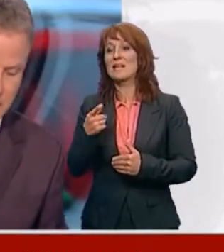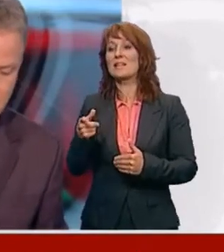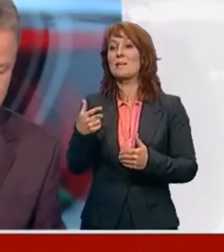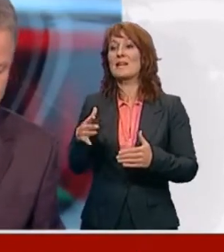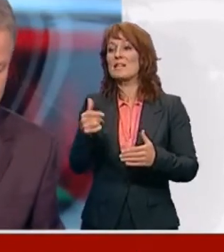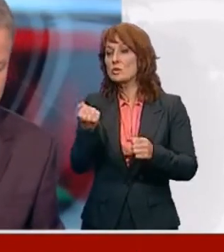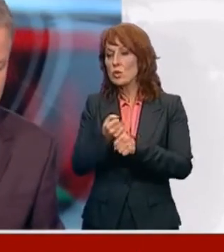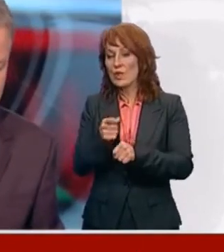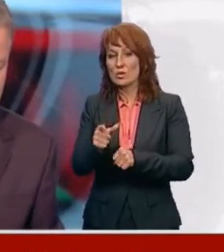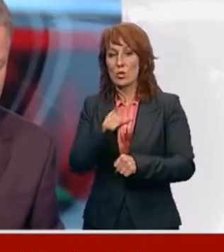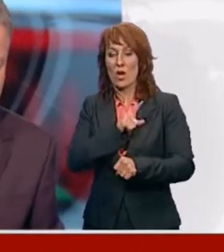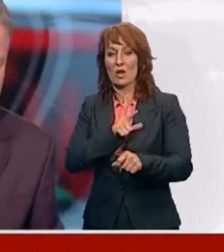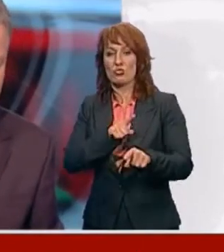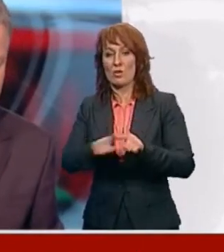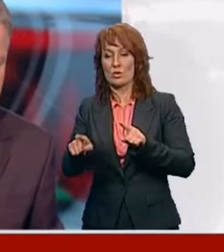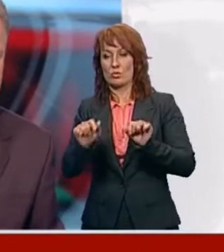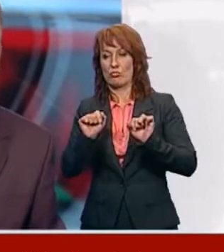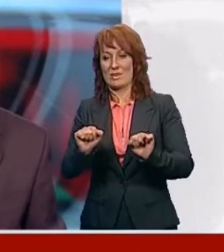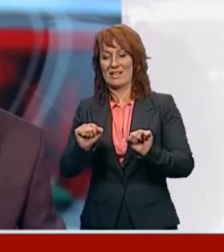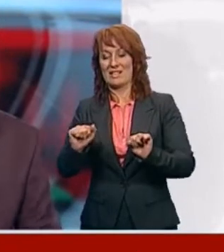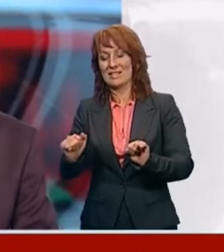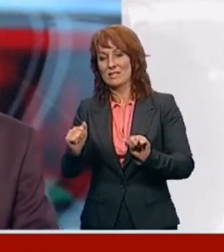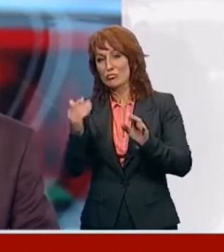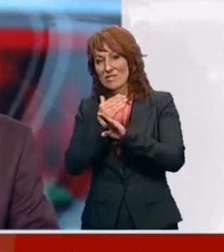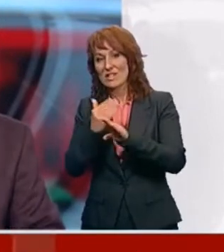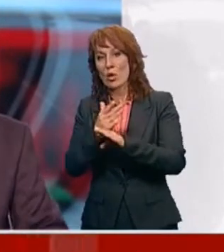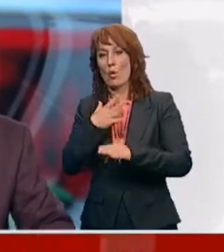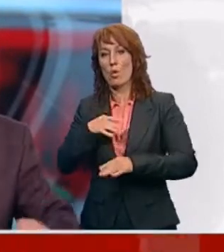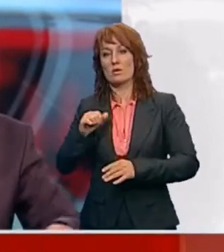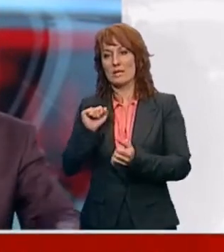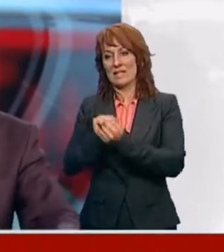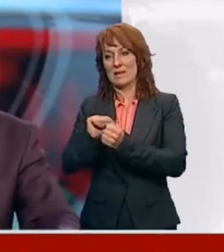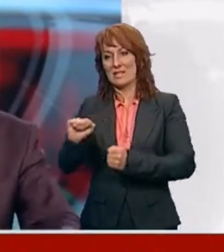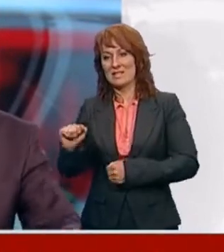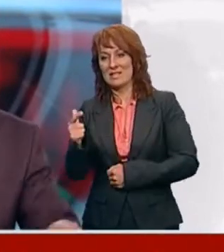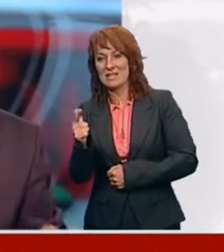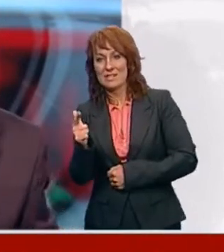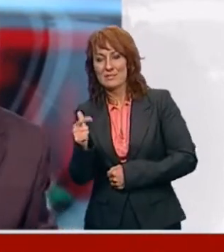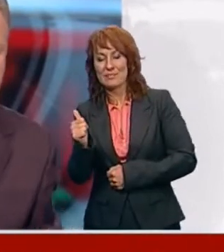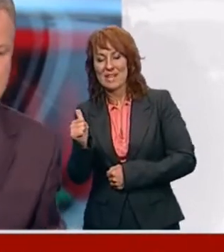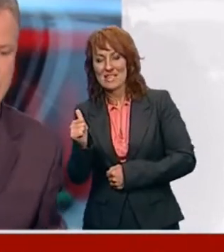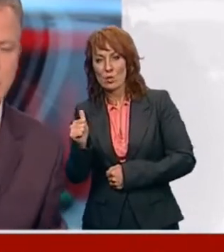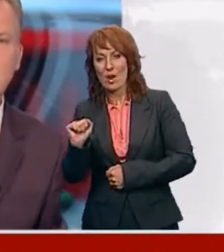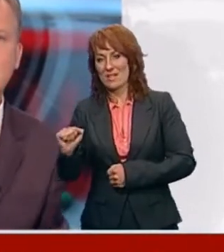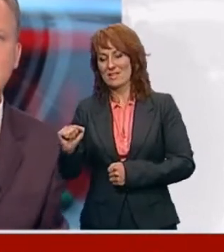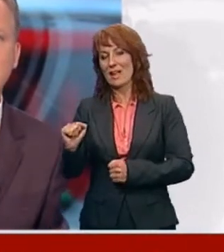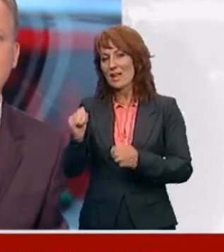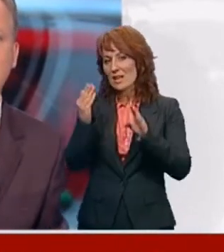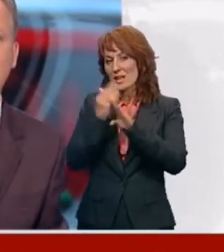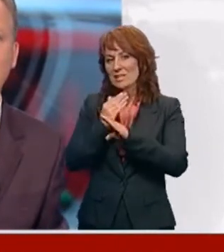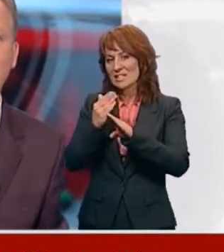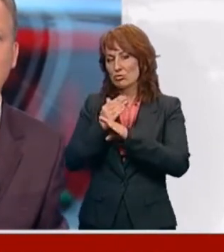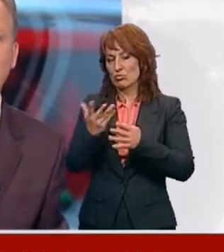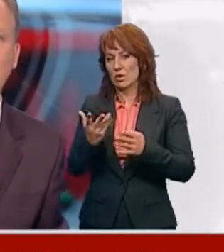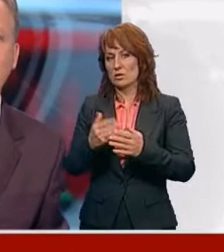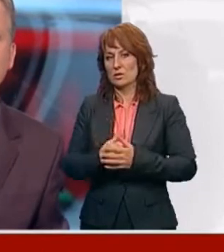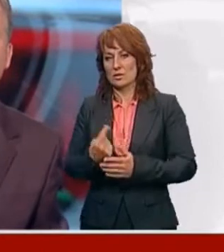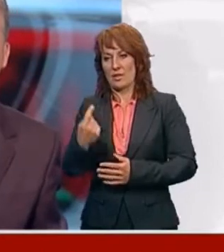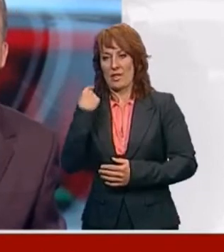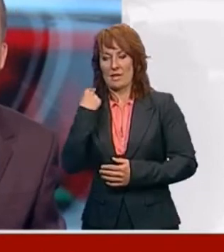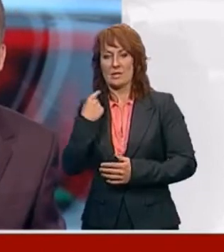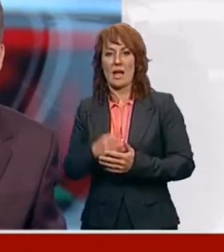privacy as he was trying to keep his homosexuality a secret at the time. We'll have more, of course, on that with Sophie at